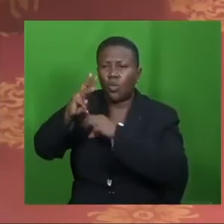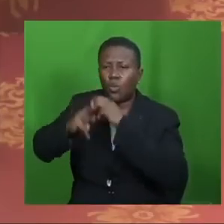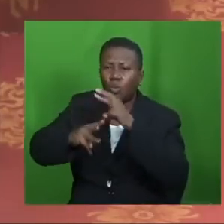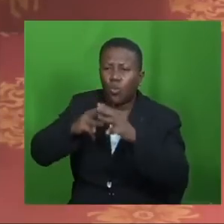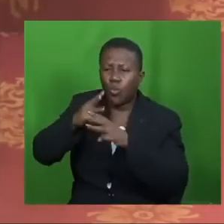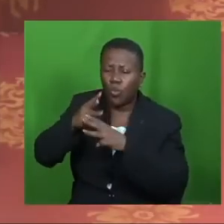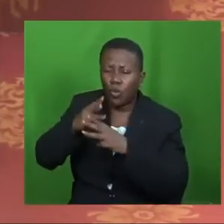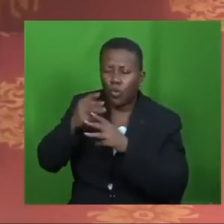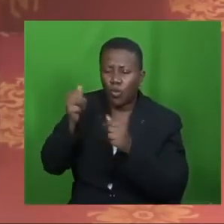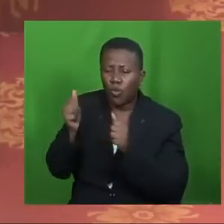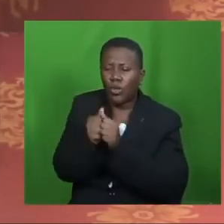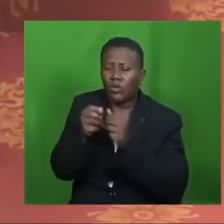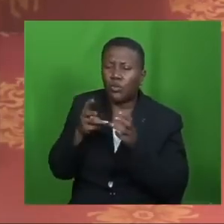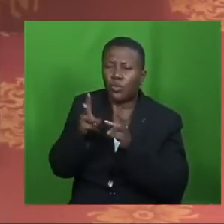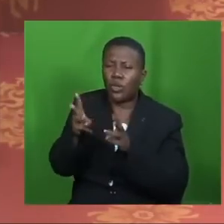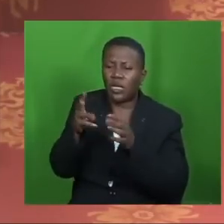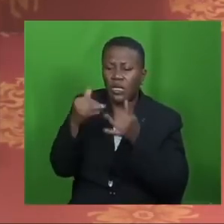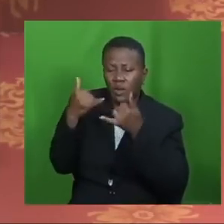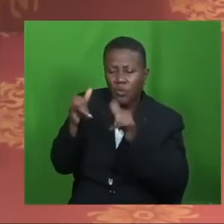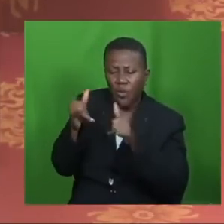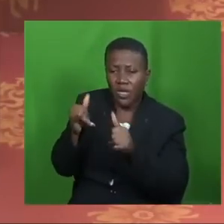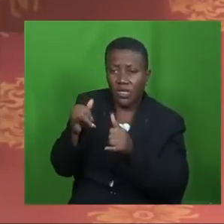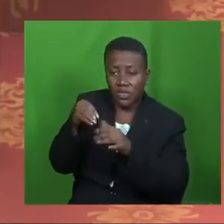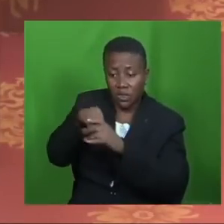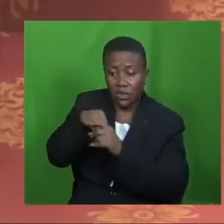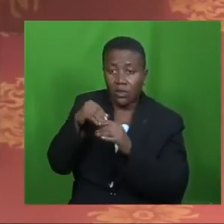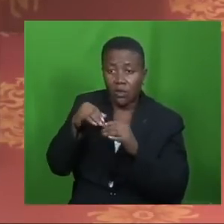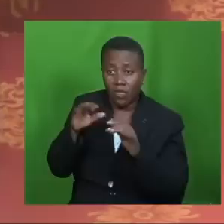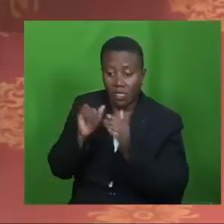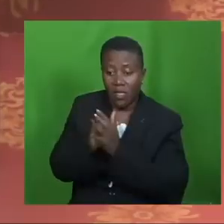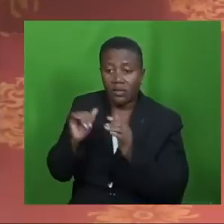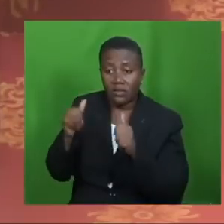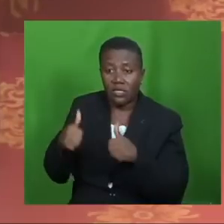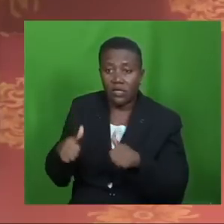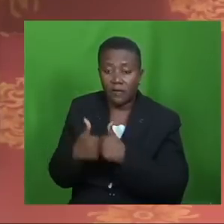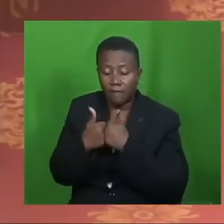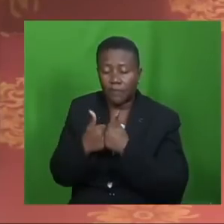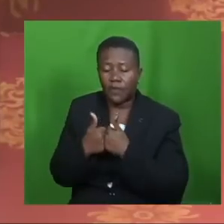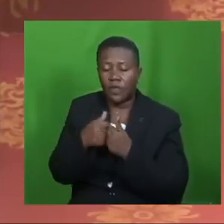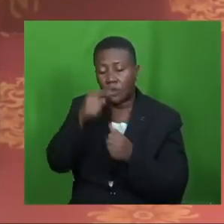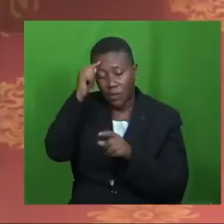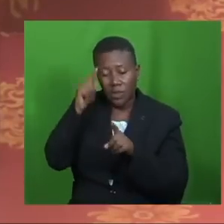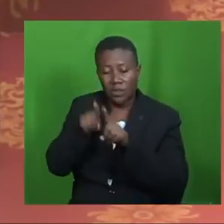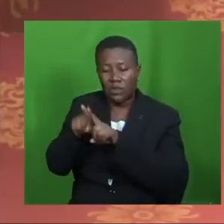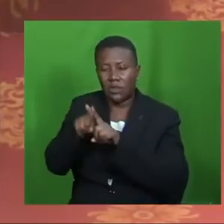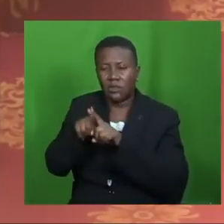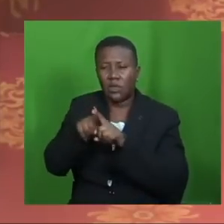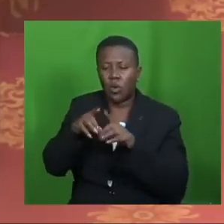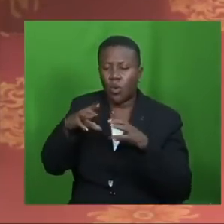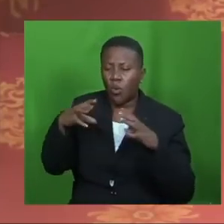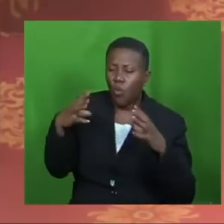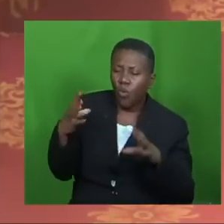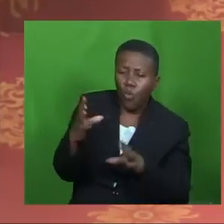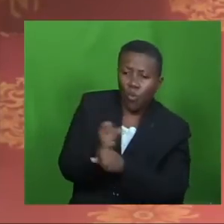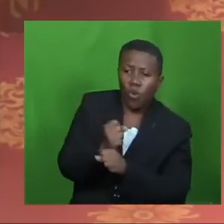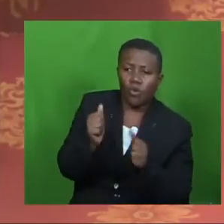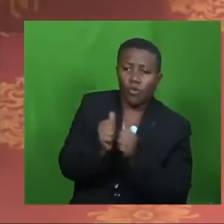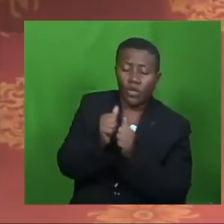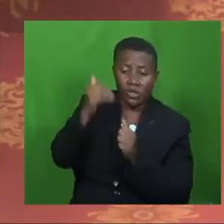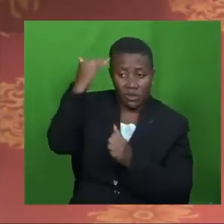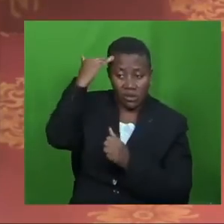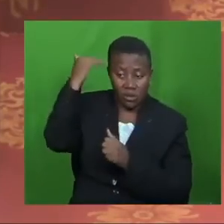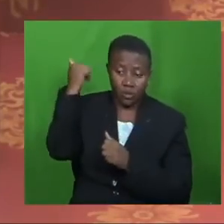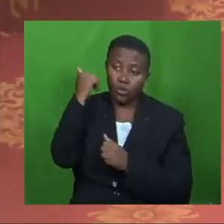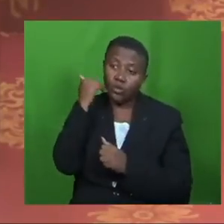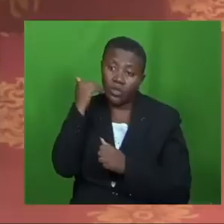they fought back through the match. The Black Stars won the second leg game against South Korea with 3-2 to keep